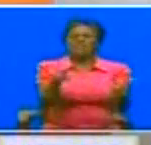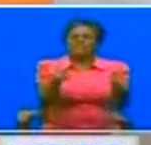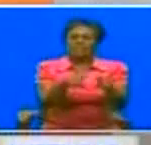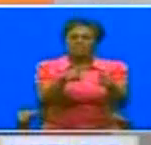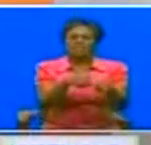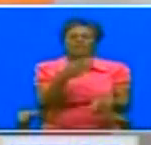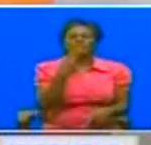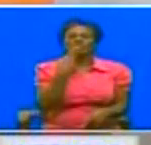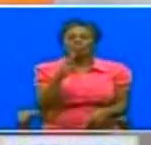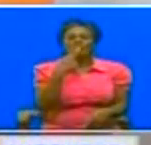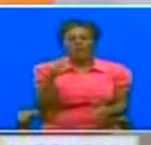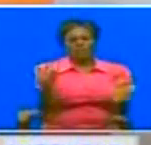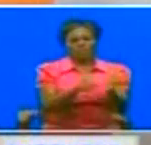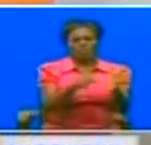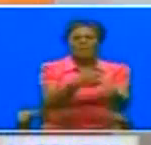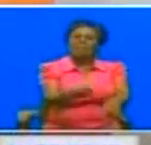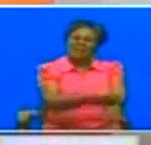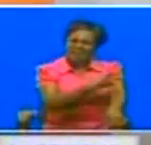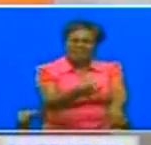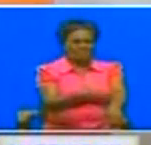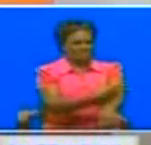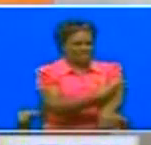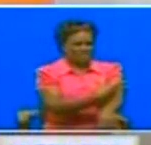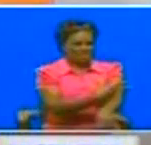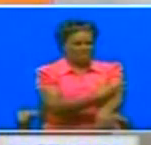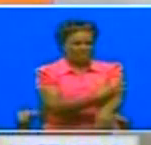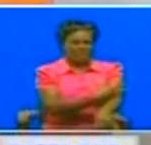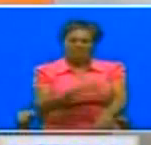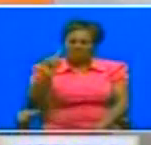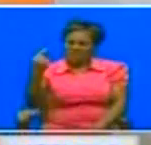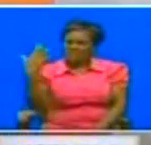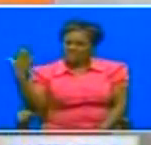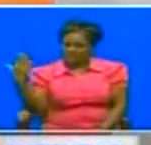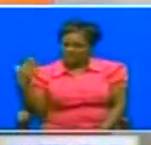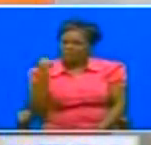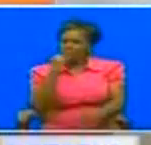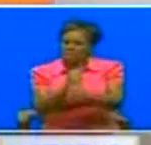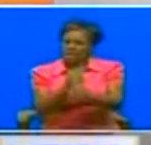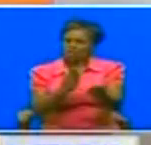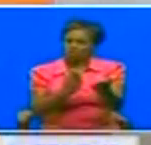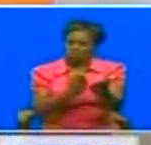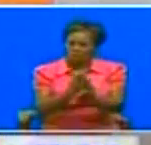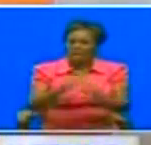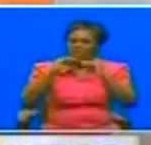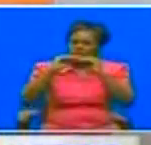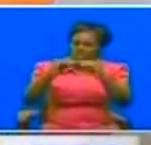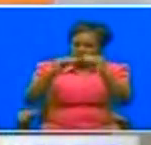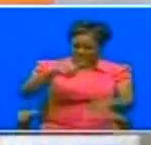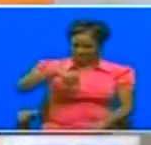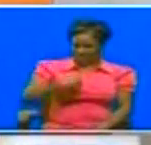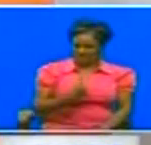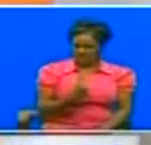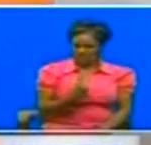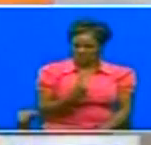like cancer. You follow? So I think one of the first things is to ensure that we educate ourselves